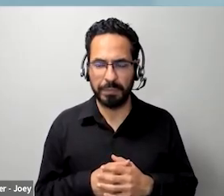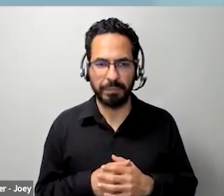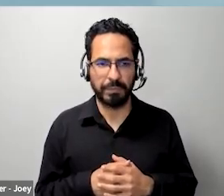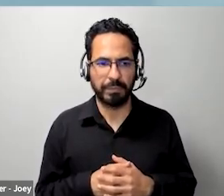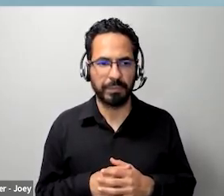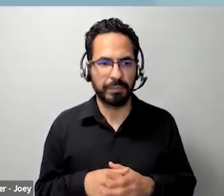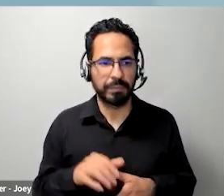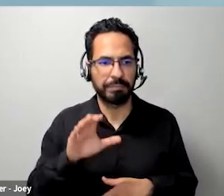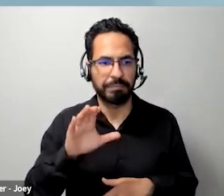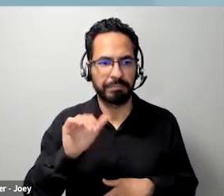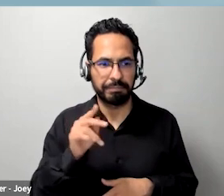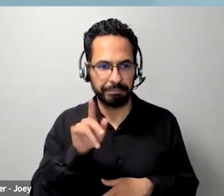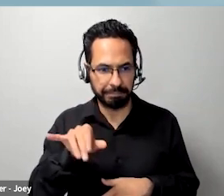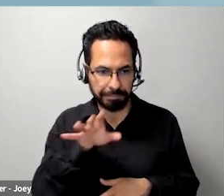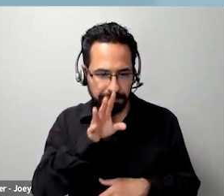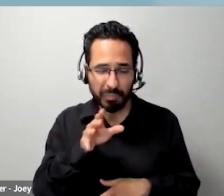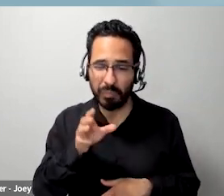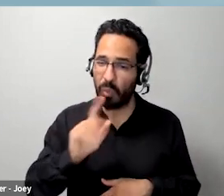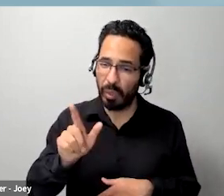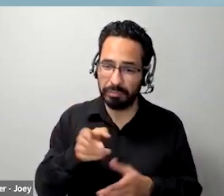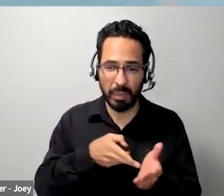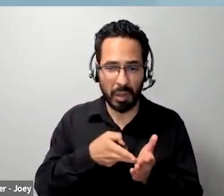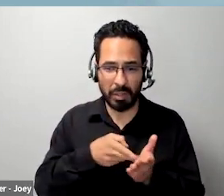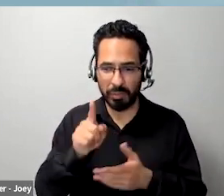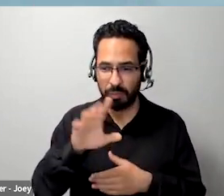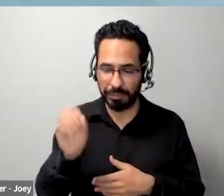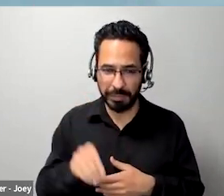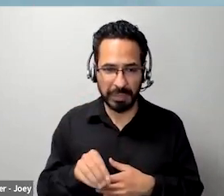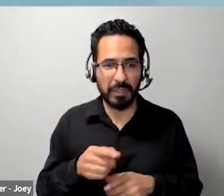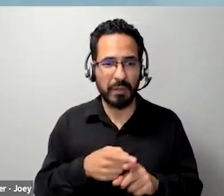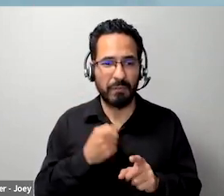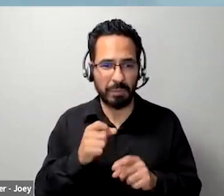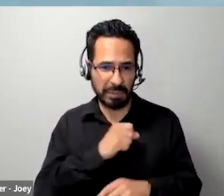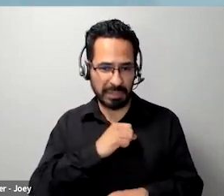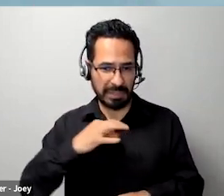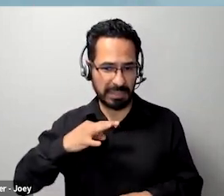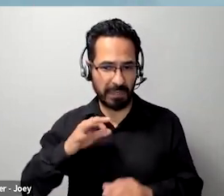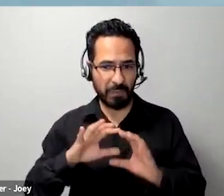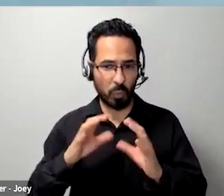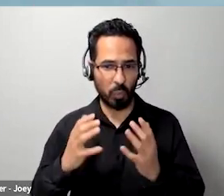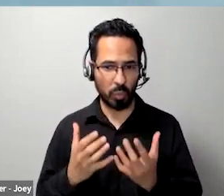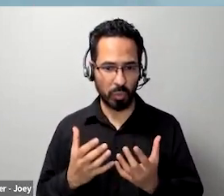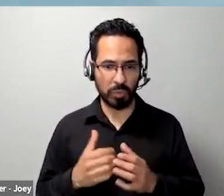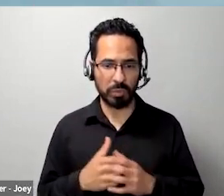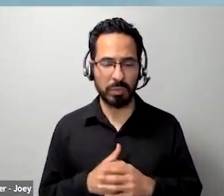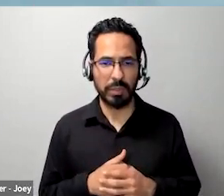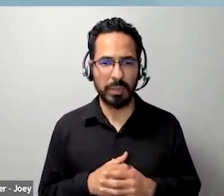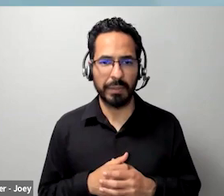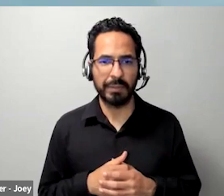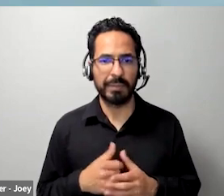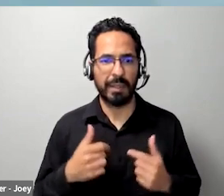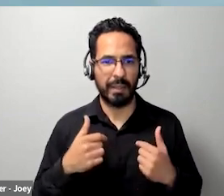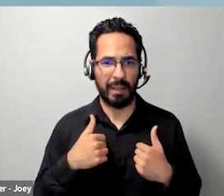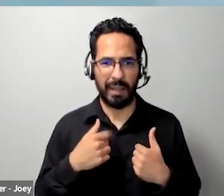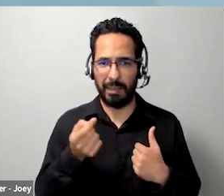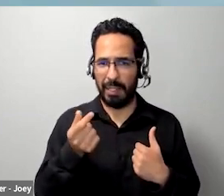Well, I'm going to be 100% honest. Coming from the staffing world, I am a